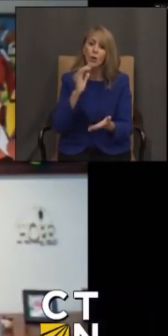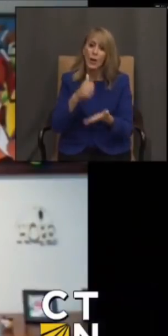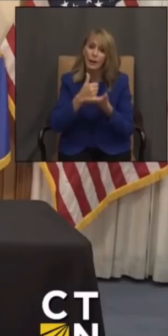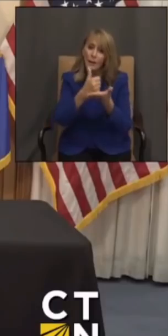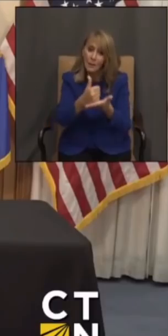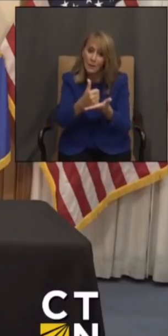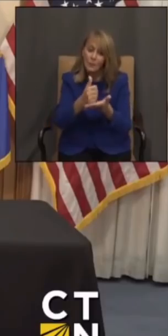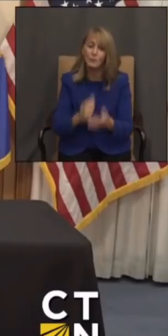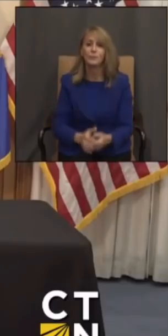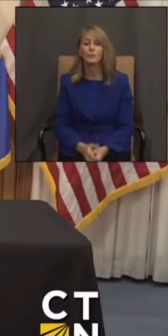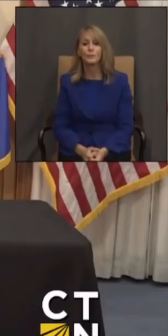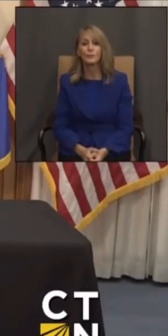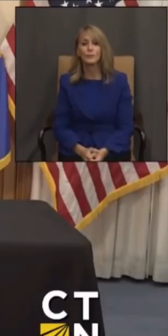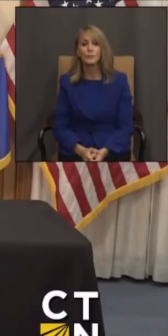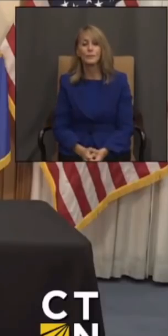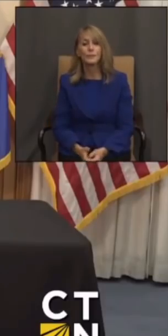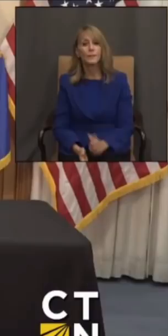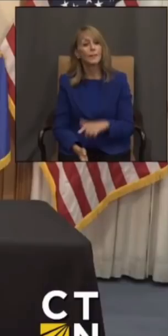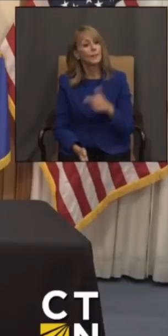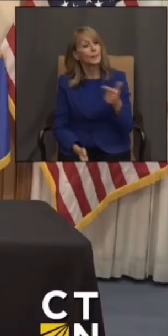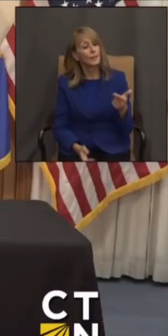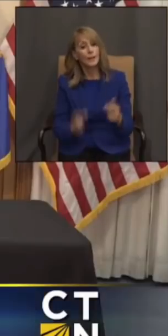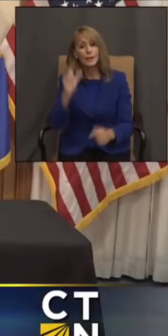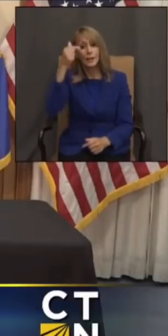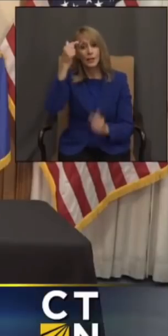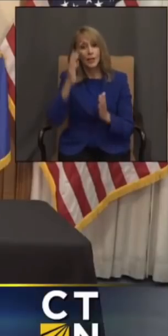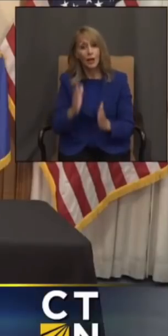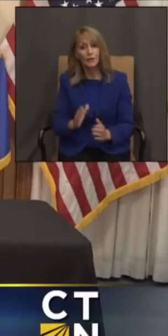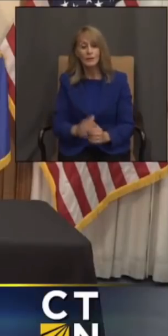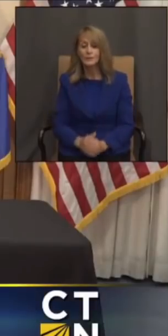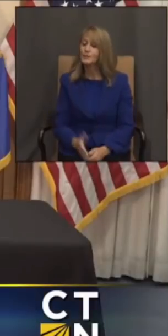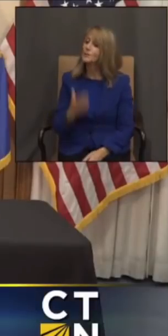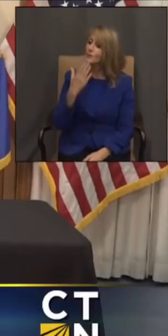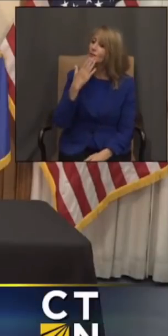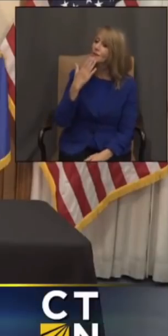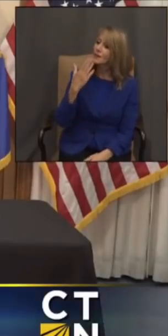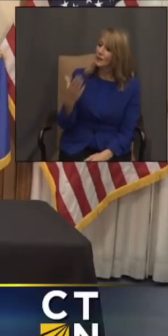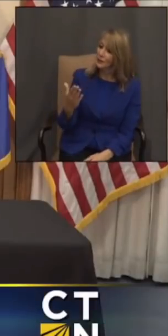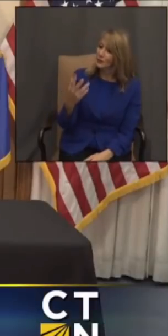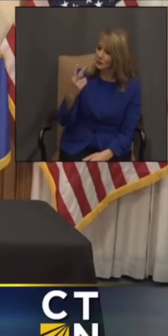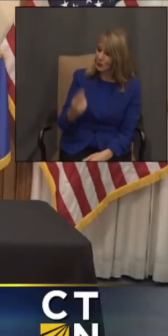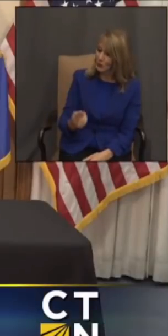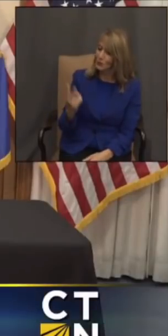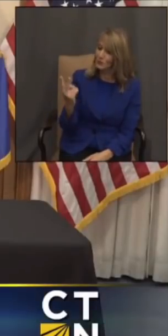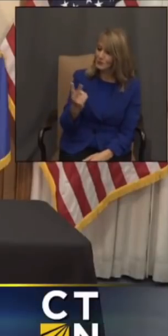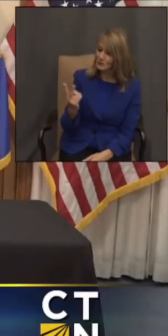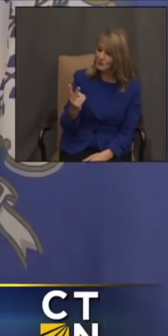you. I'll turn it back over to you, Governor. Thanks, Miriam and Vanessa. And